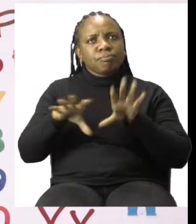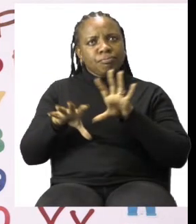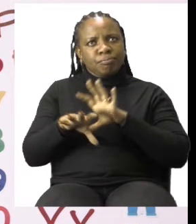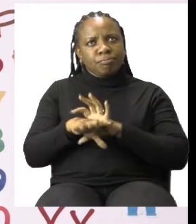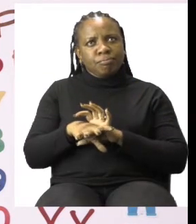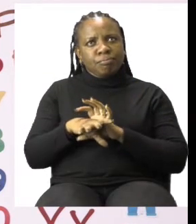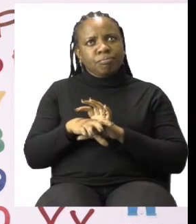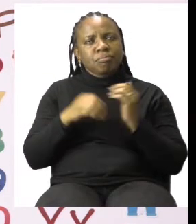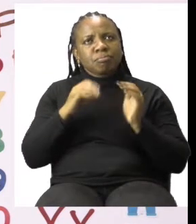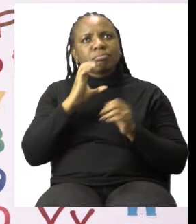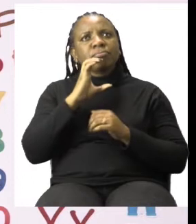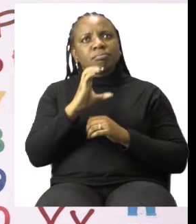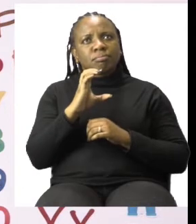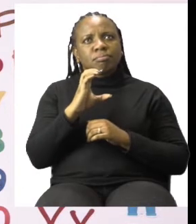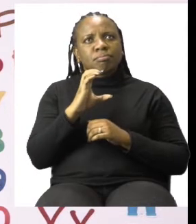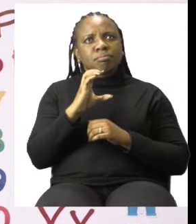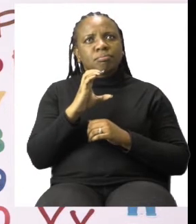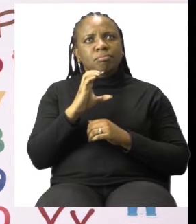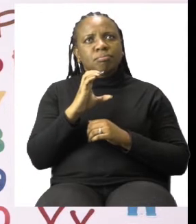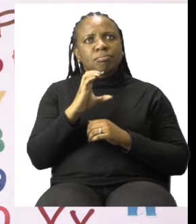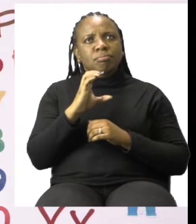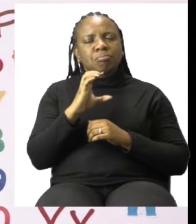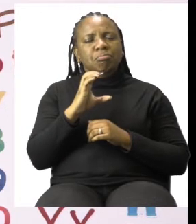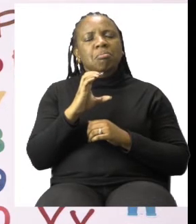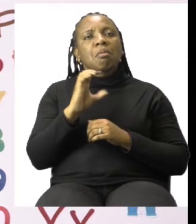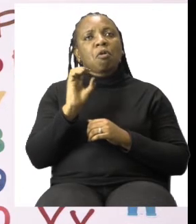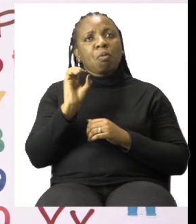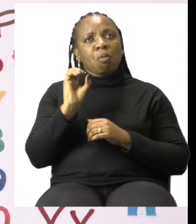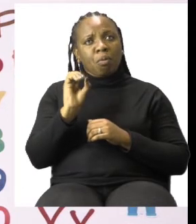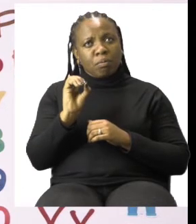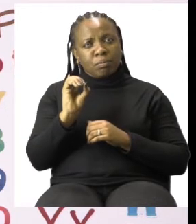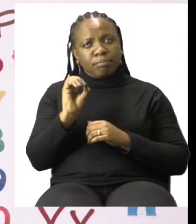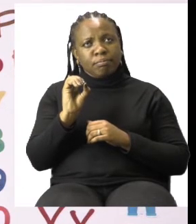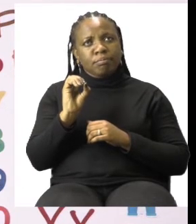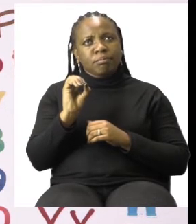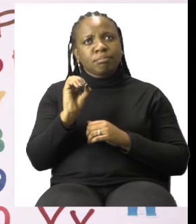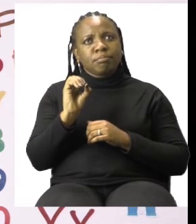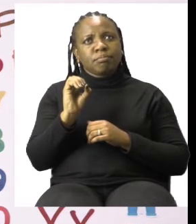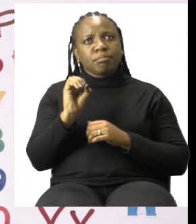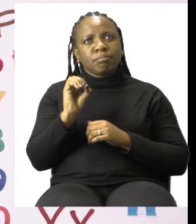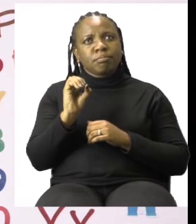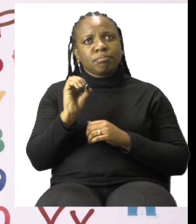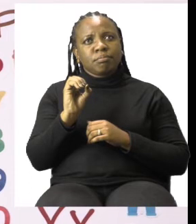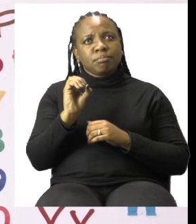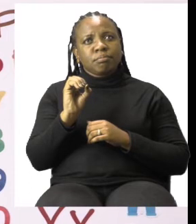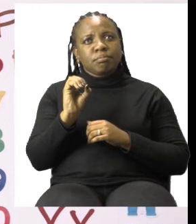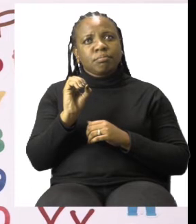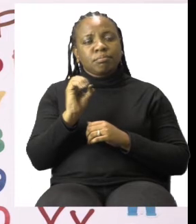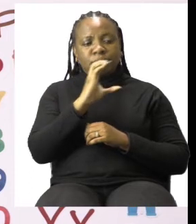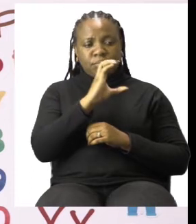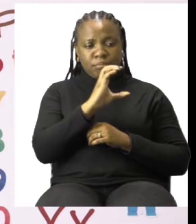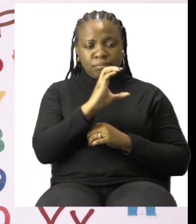C, and then we need the O sound. O sound. So we're going to put our